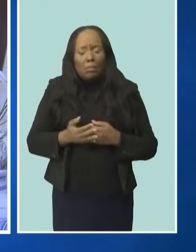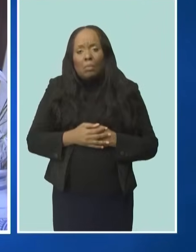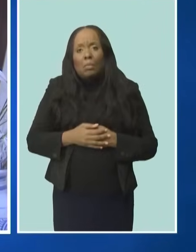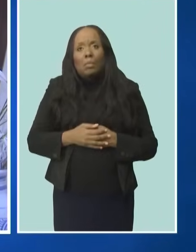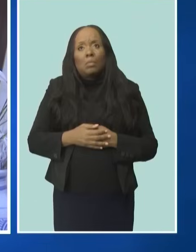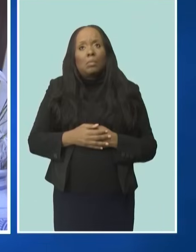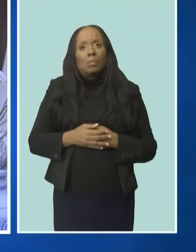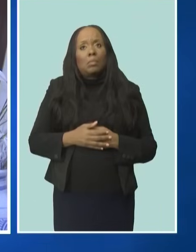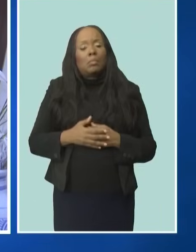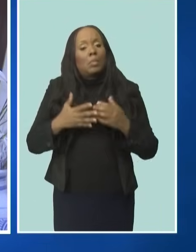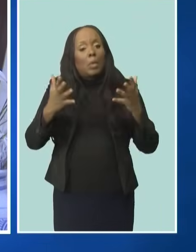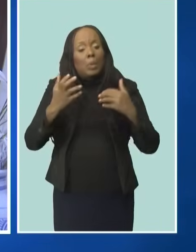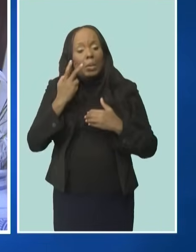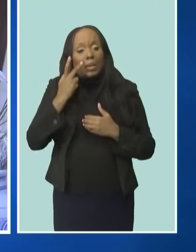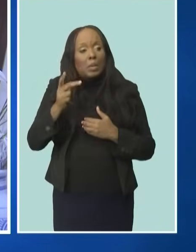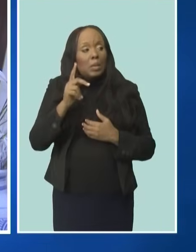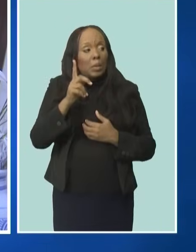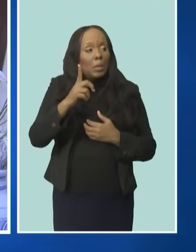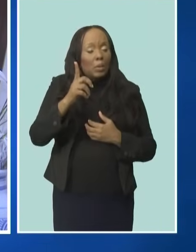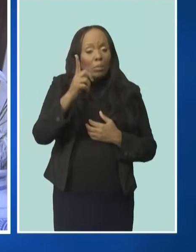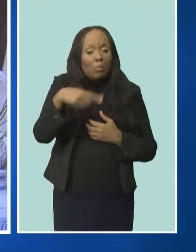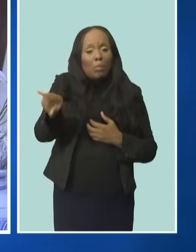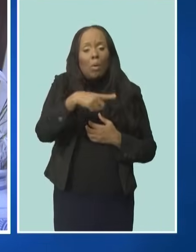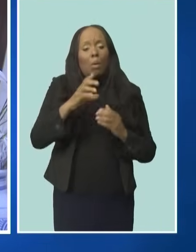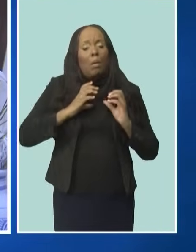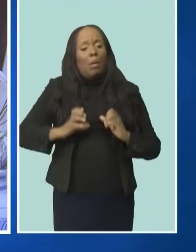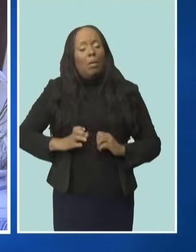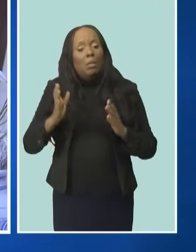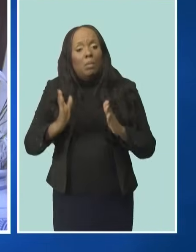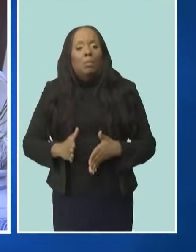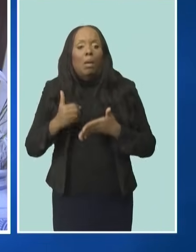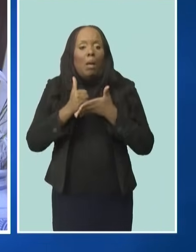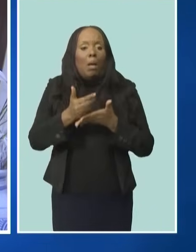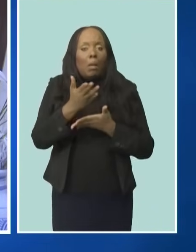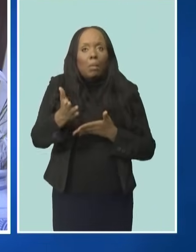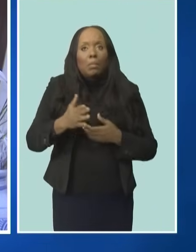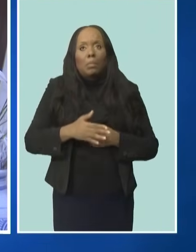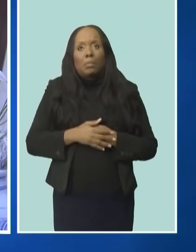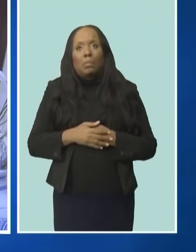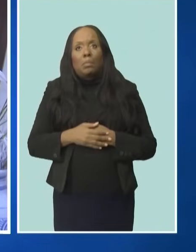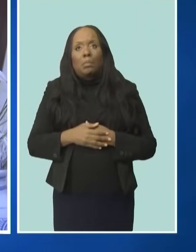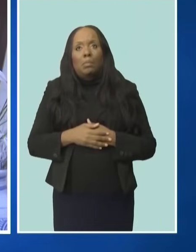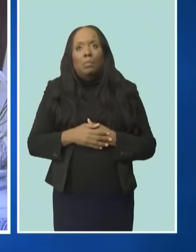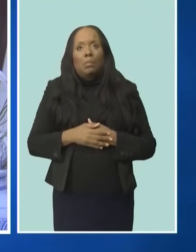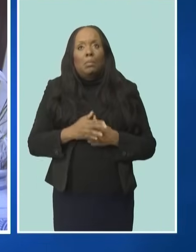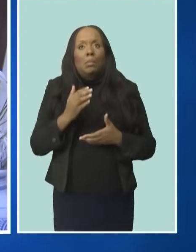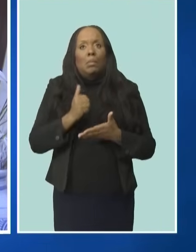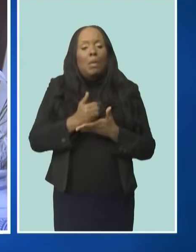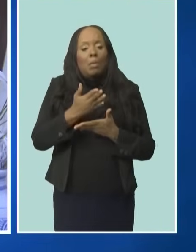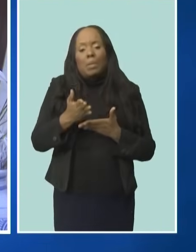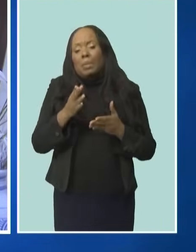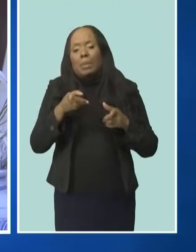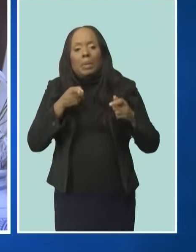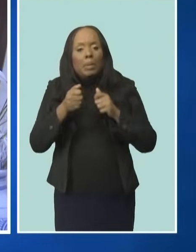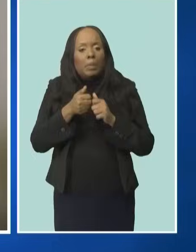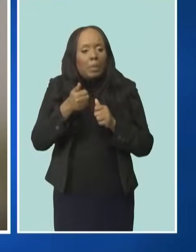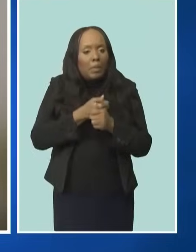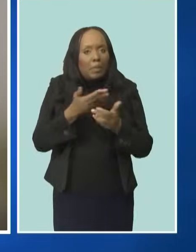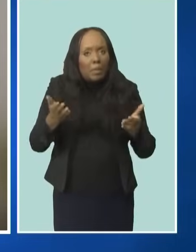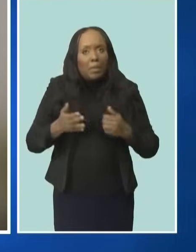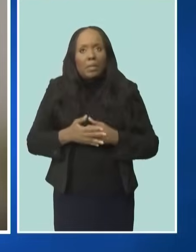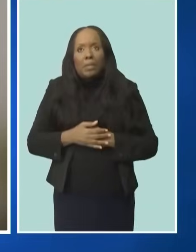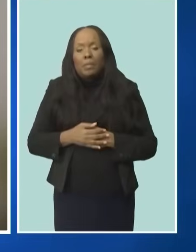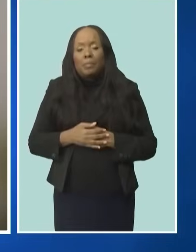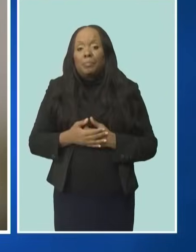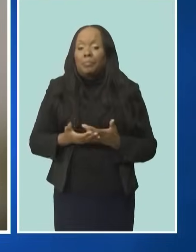those customers, and help deal with the health, that type of thing, really plumbing. The young plumber admitted he could